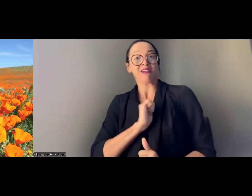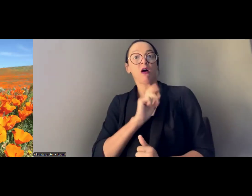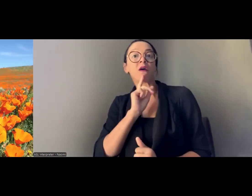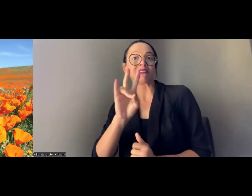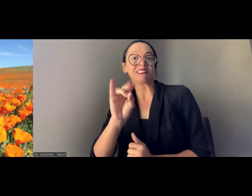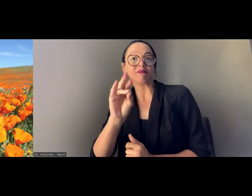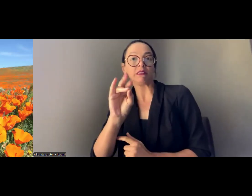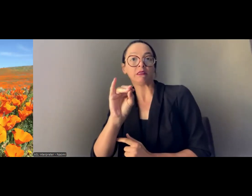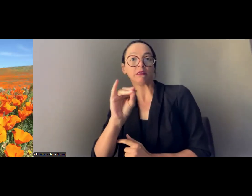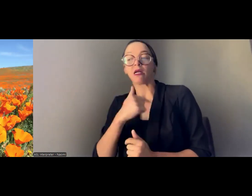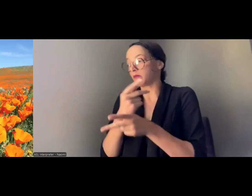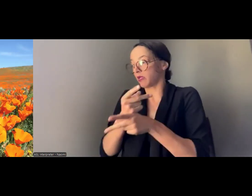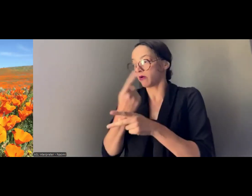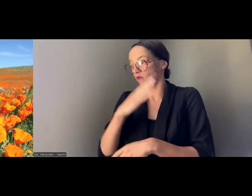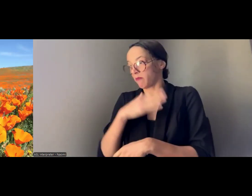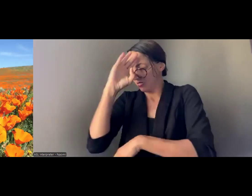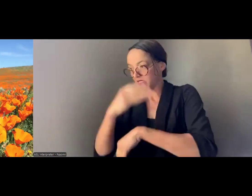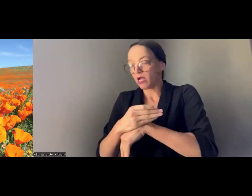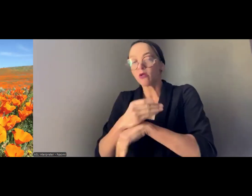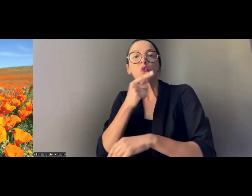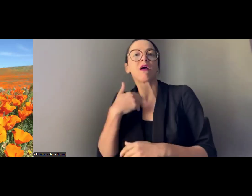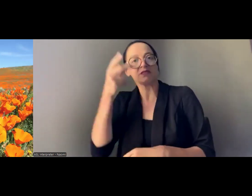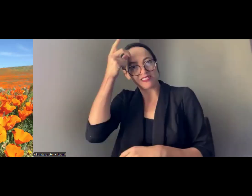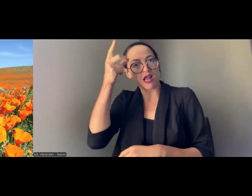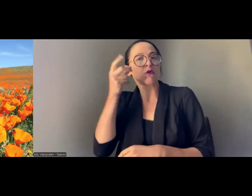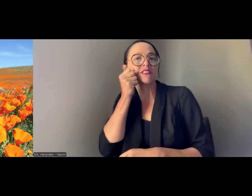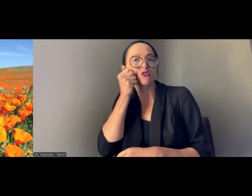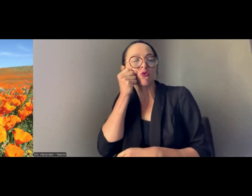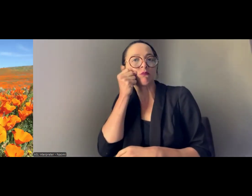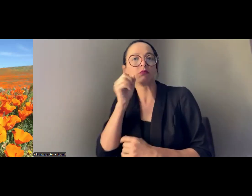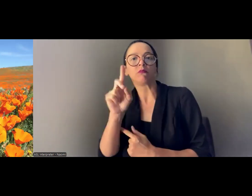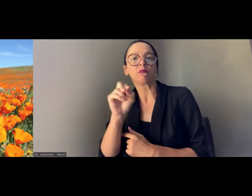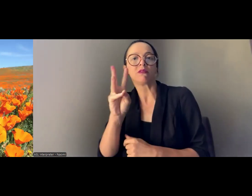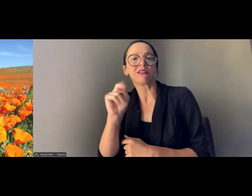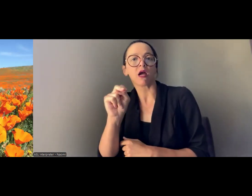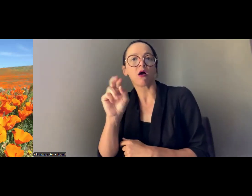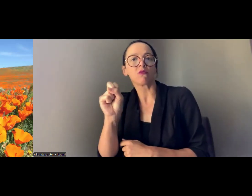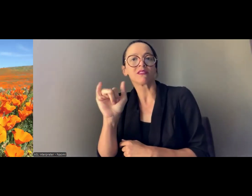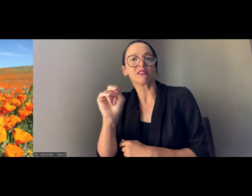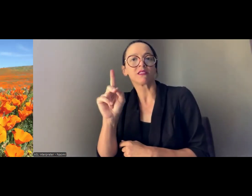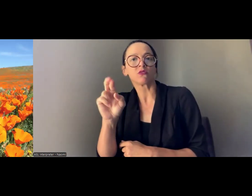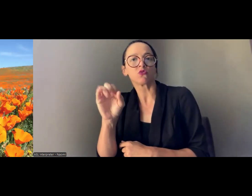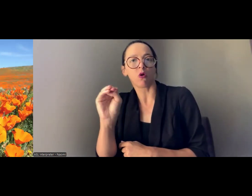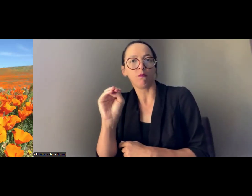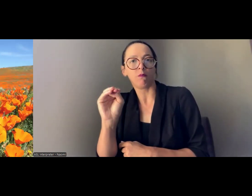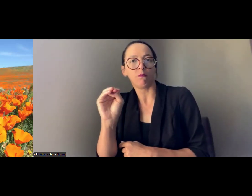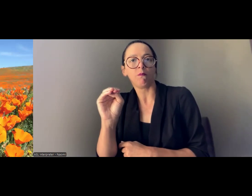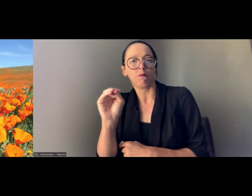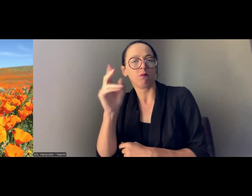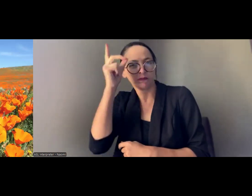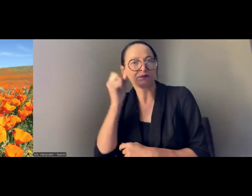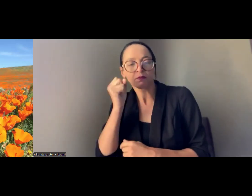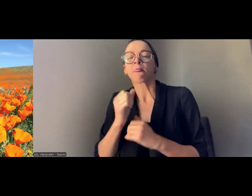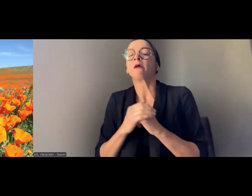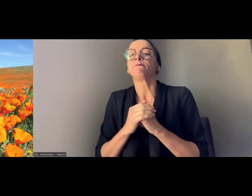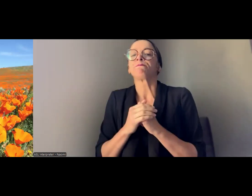there who are older. And so the issues of equity cross system lines. And so that's